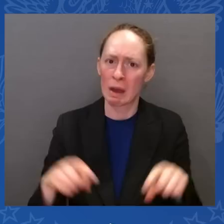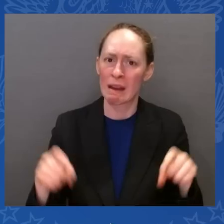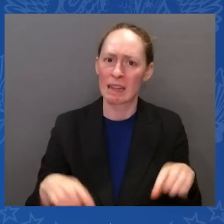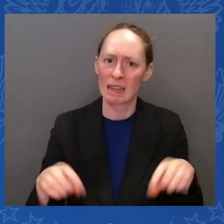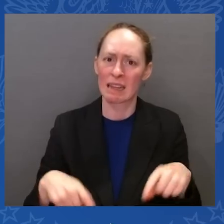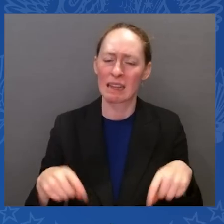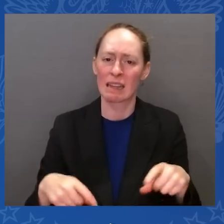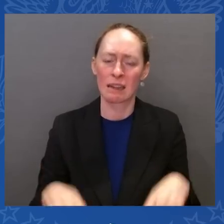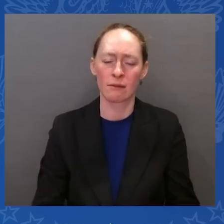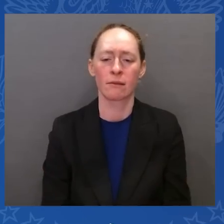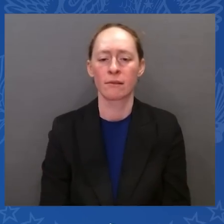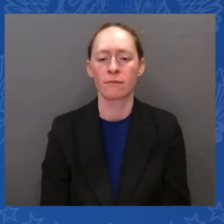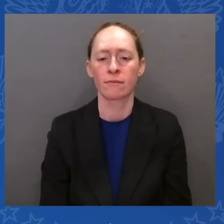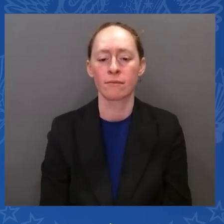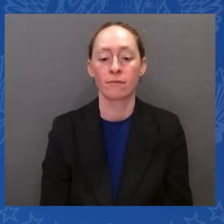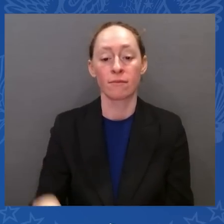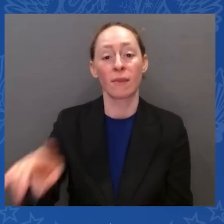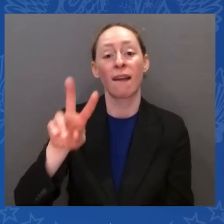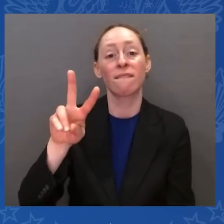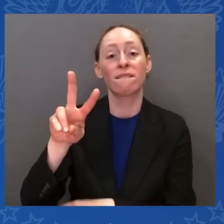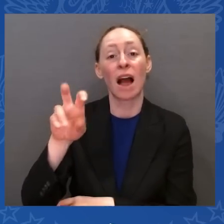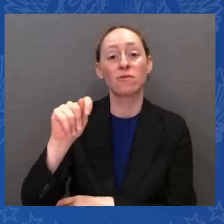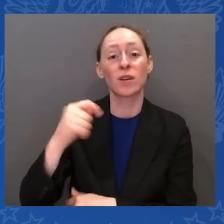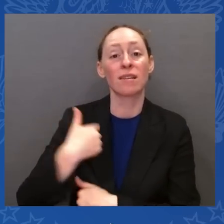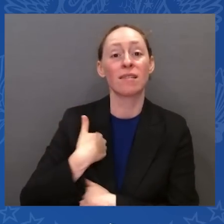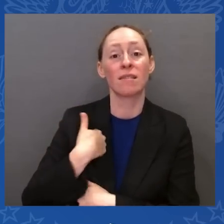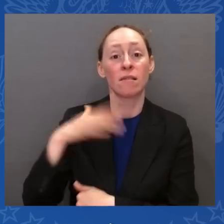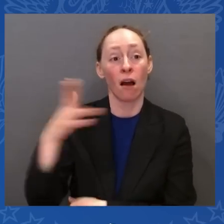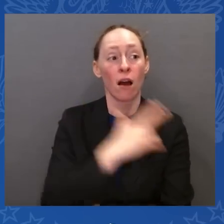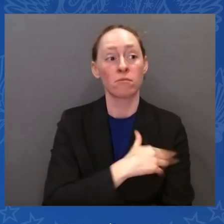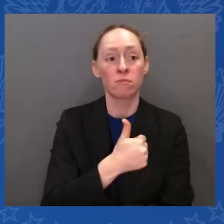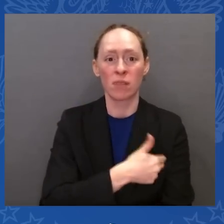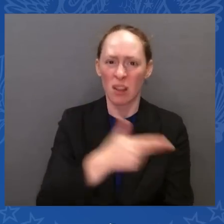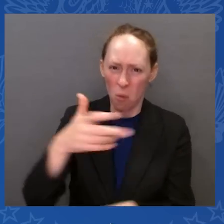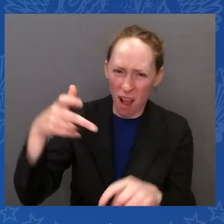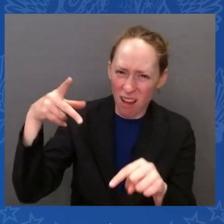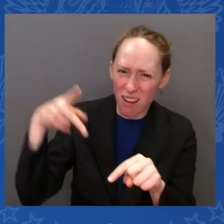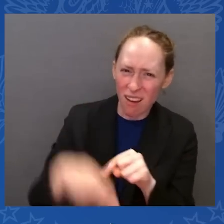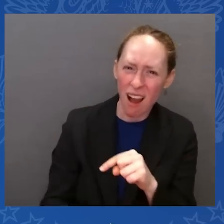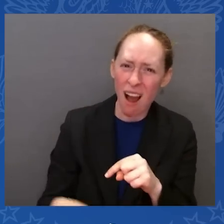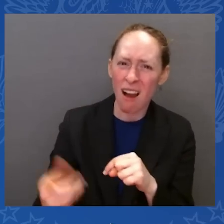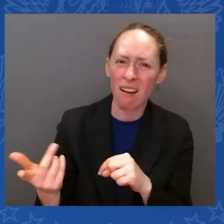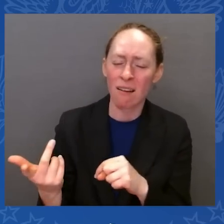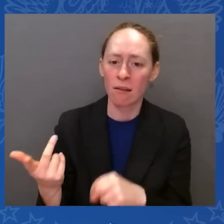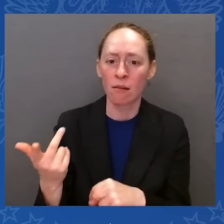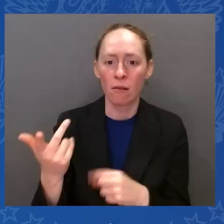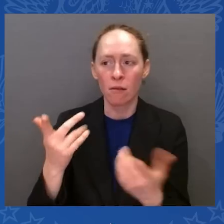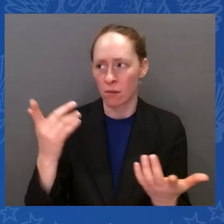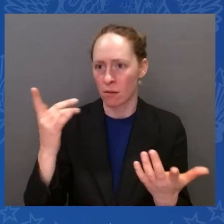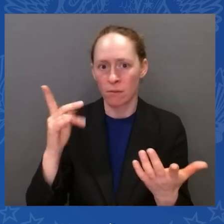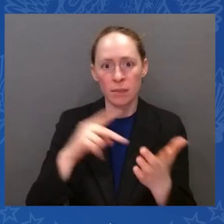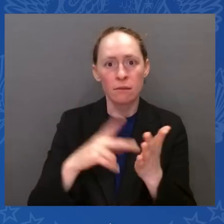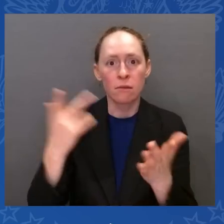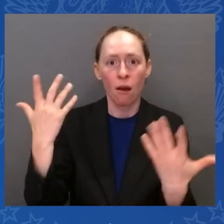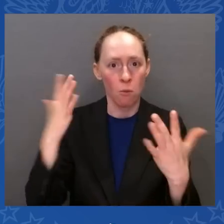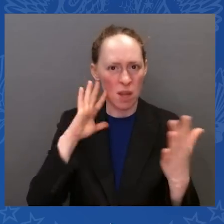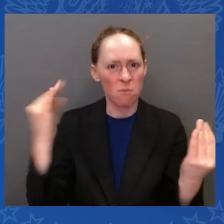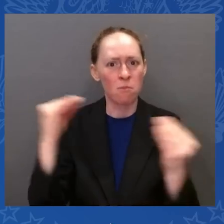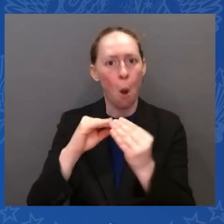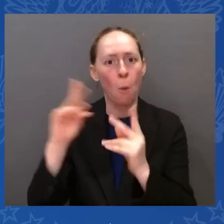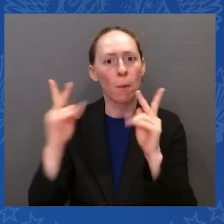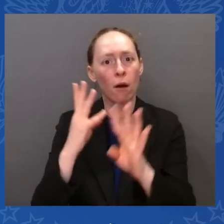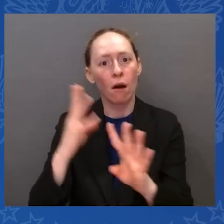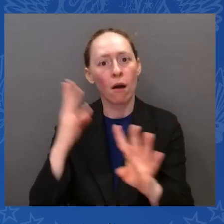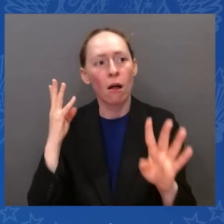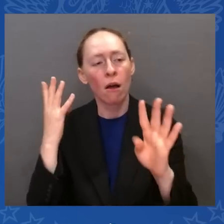Medicaid for their health care would be at risk of losing that. And there would be 30 million fewer outpatient visits for veterans